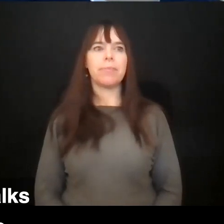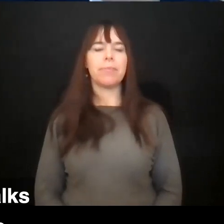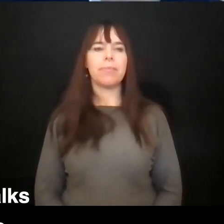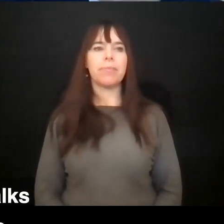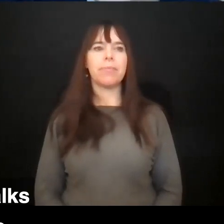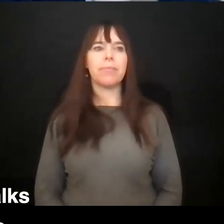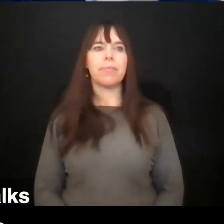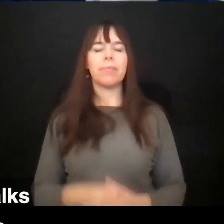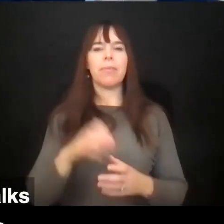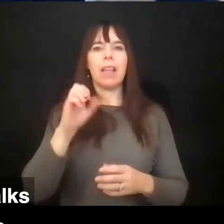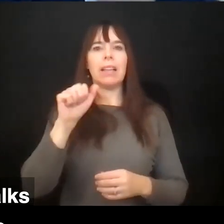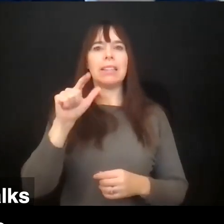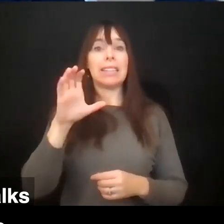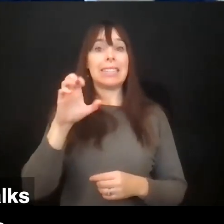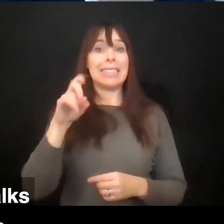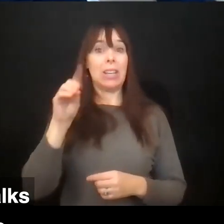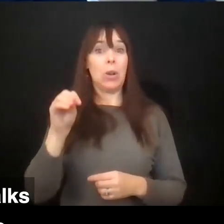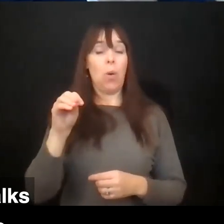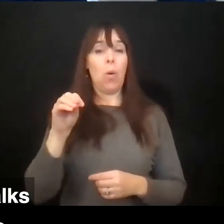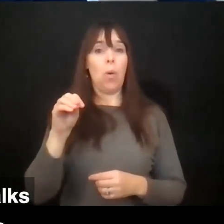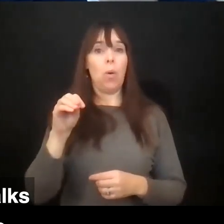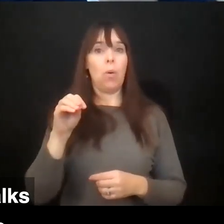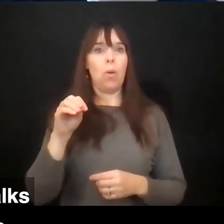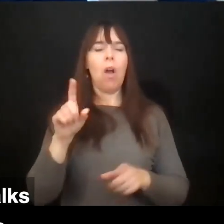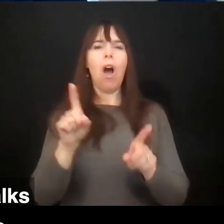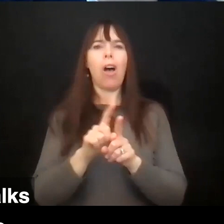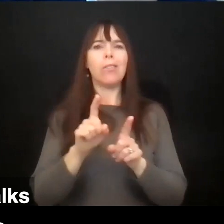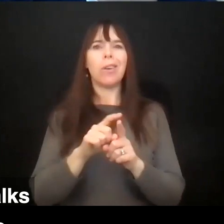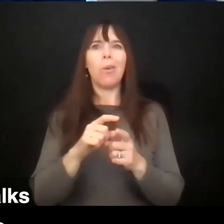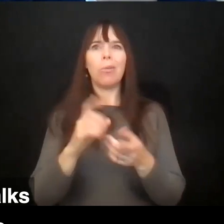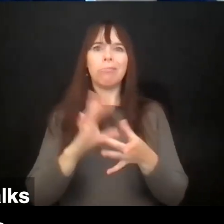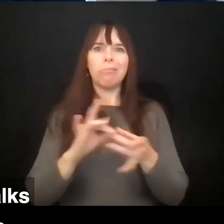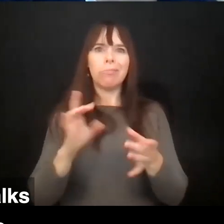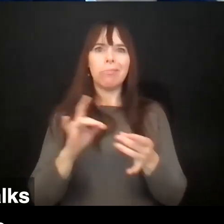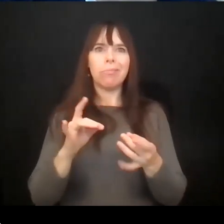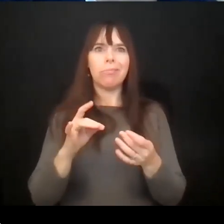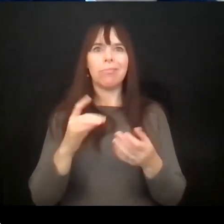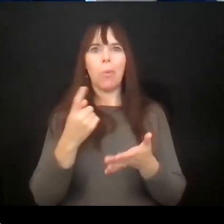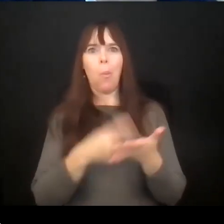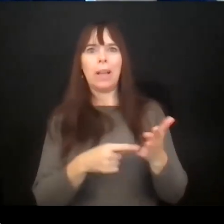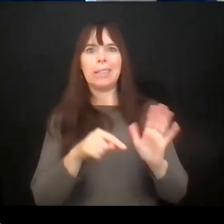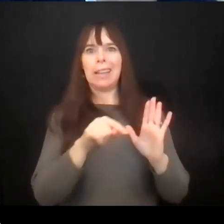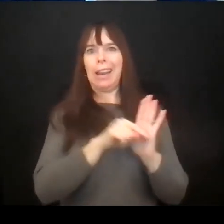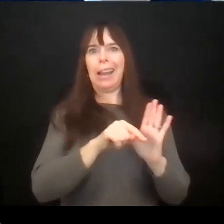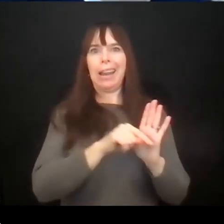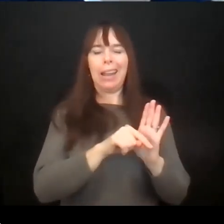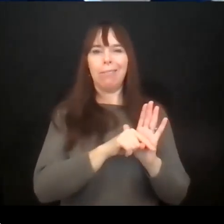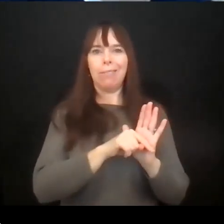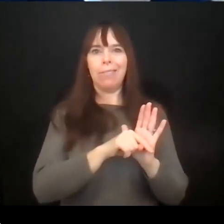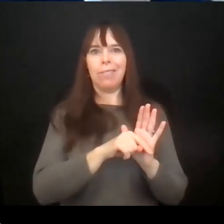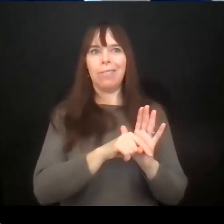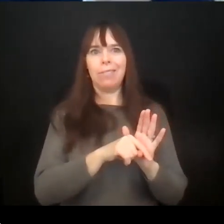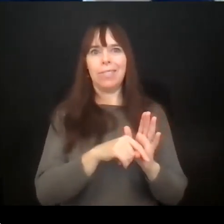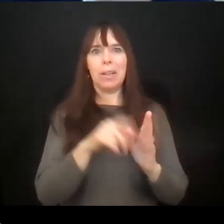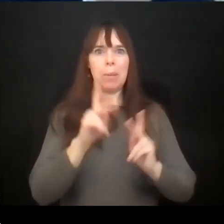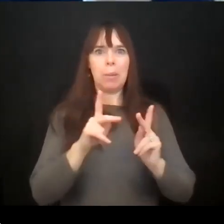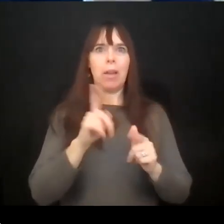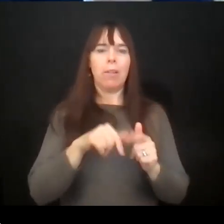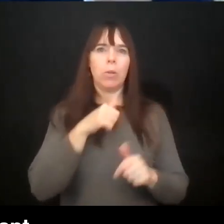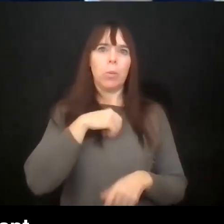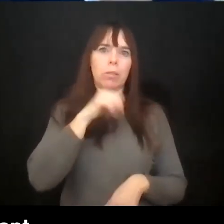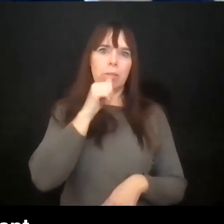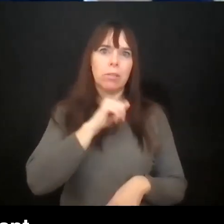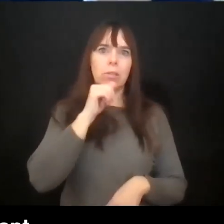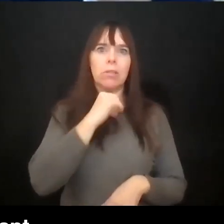Doris Salcedo also talks about the dark side of what do people have to put up with.